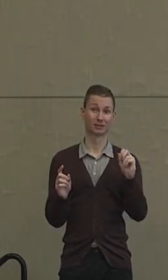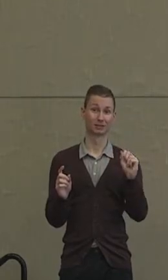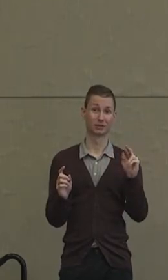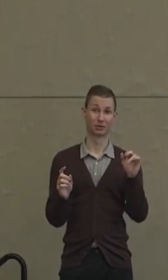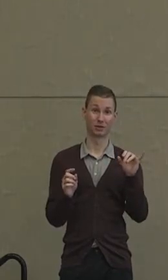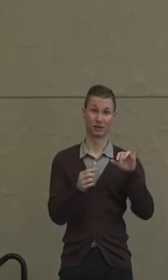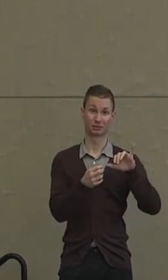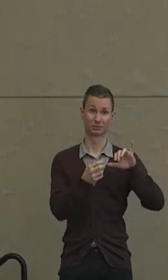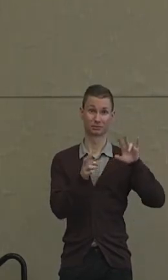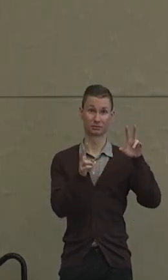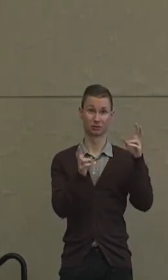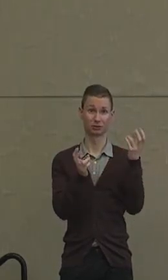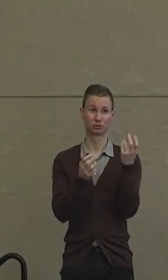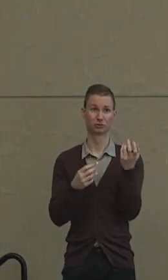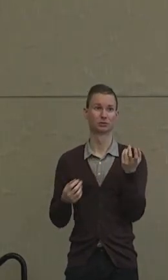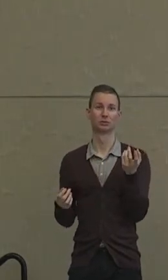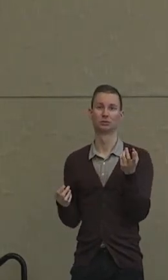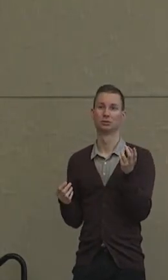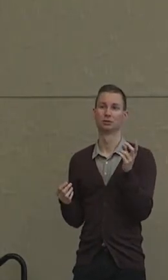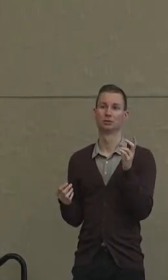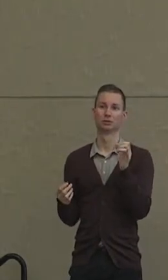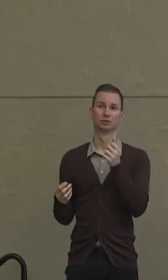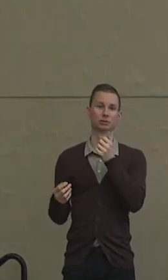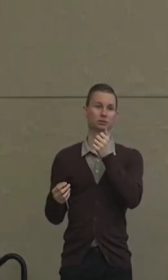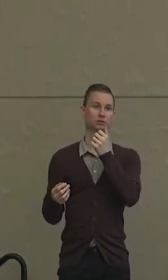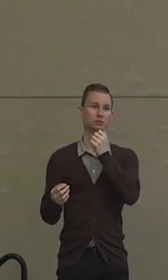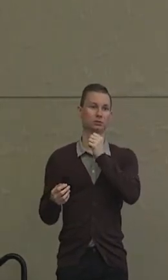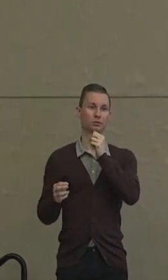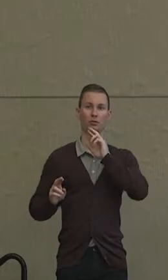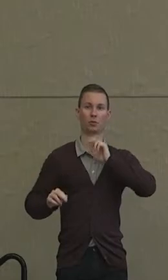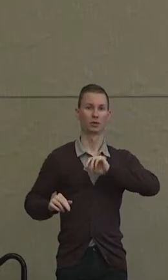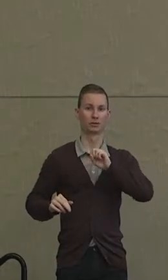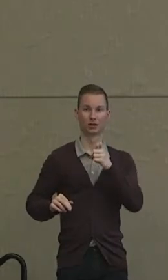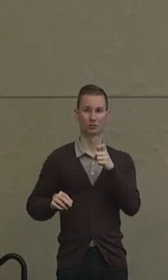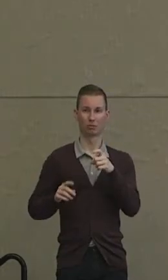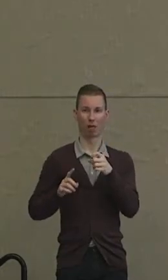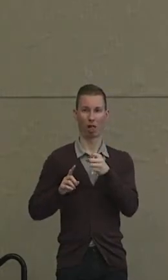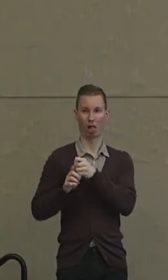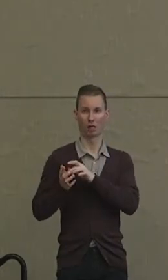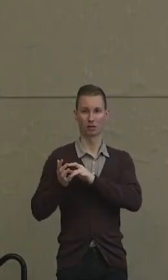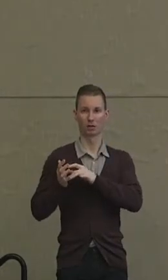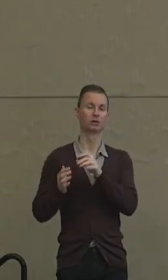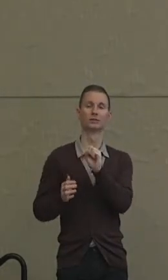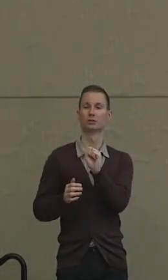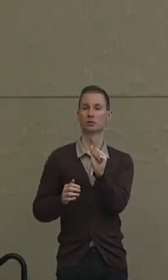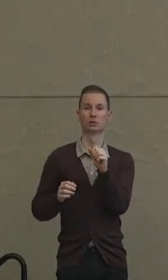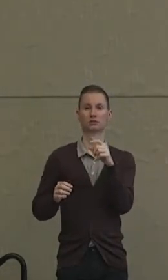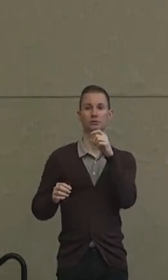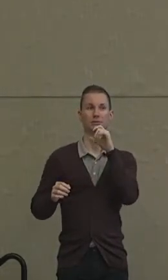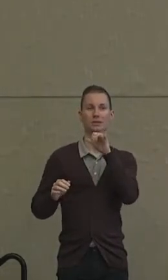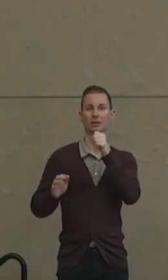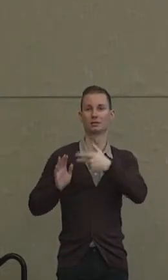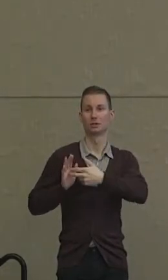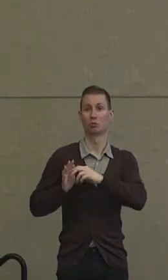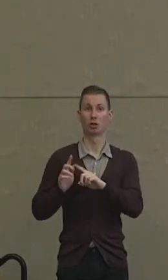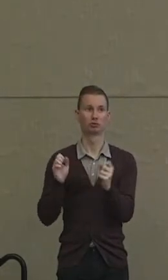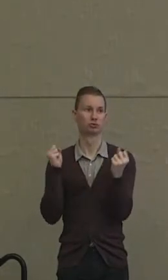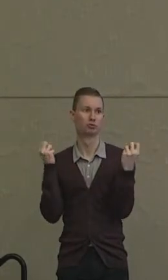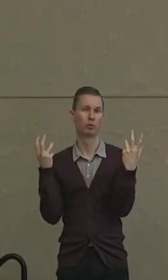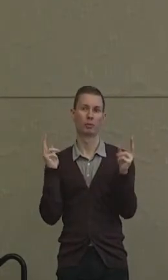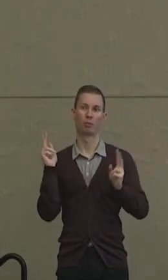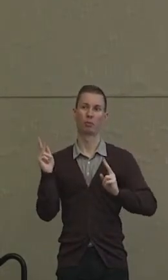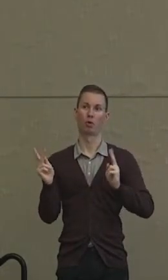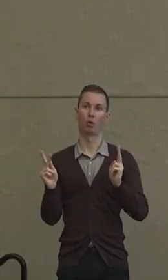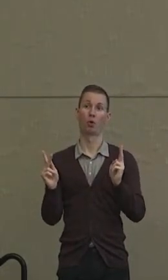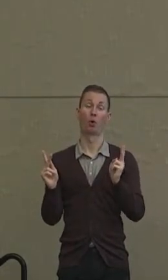mean, she wasn't reporting sexual assault. She never intended to that. She never said she did that. Mm-hmm. But then so many people in